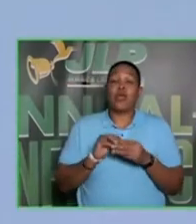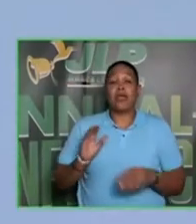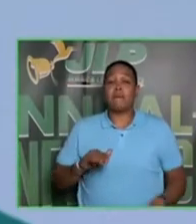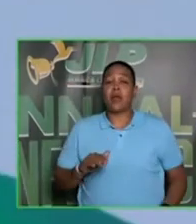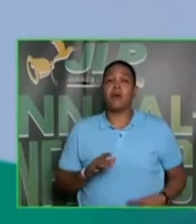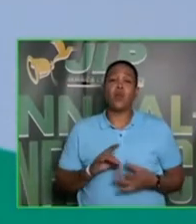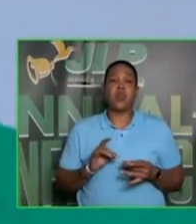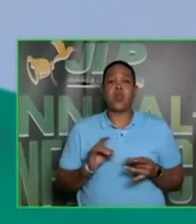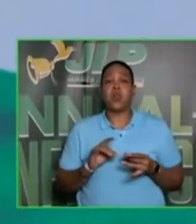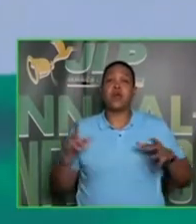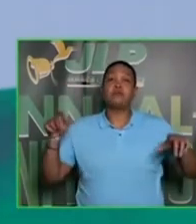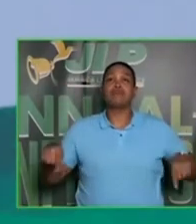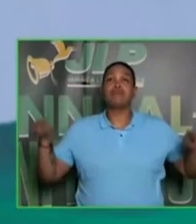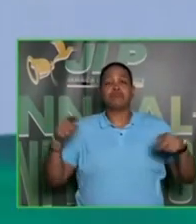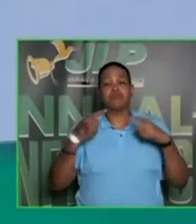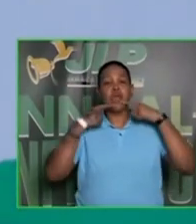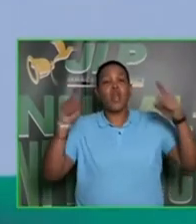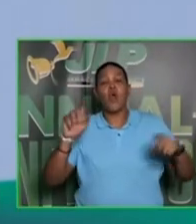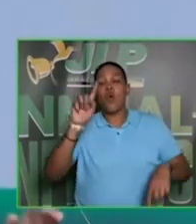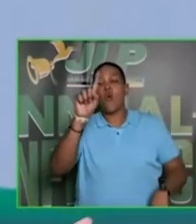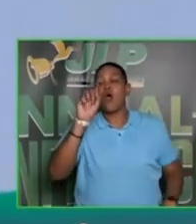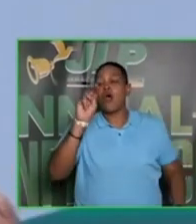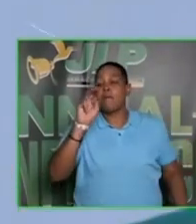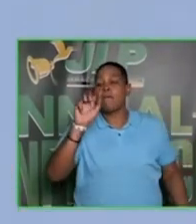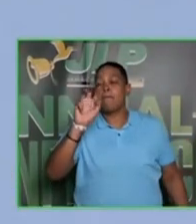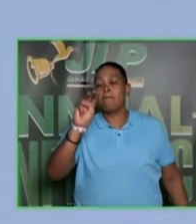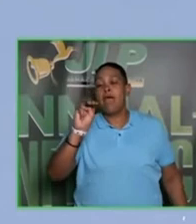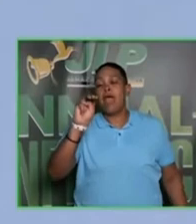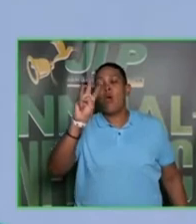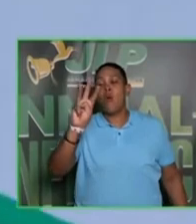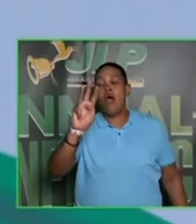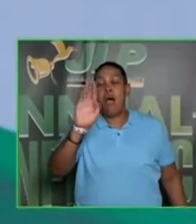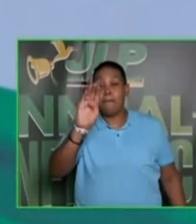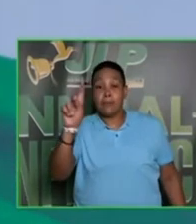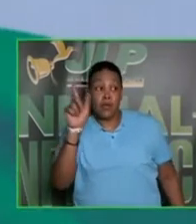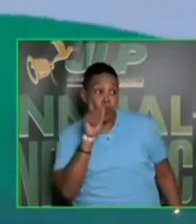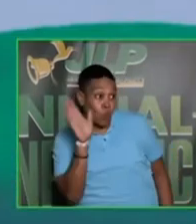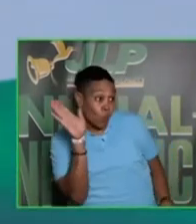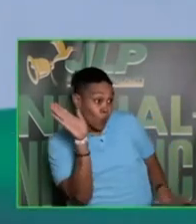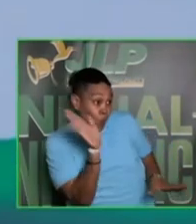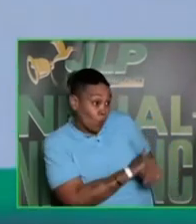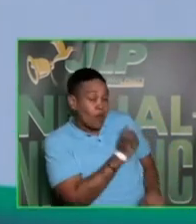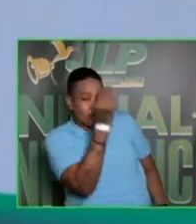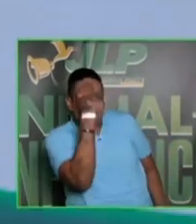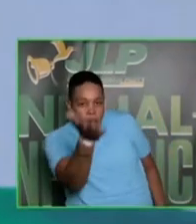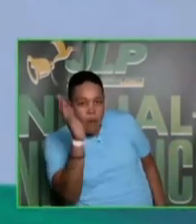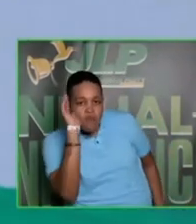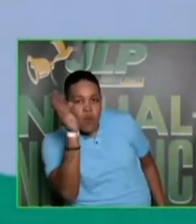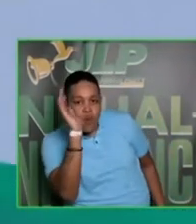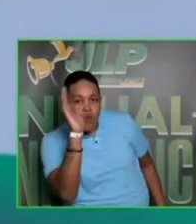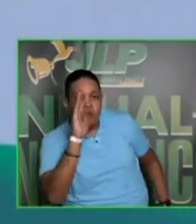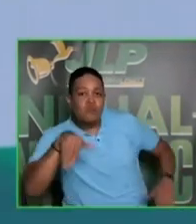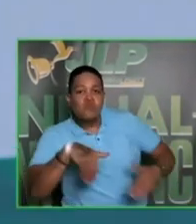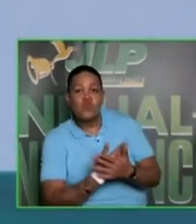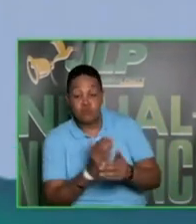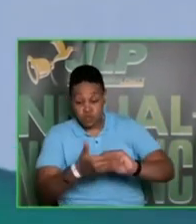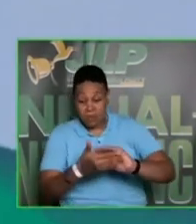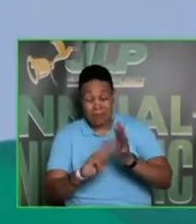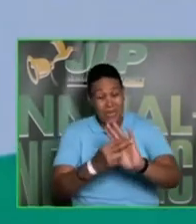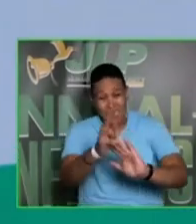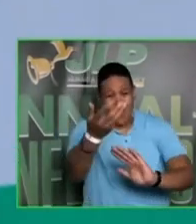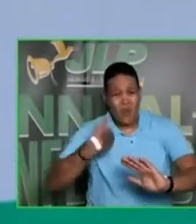winners of the 100 megawatt bid for renewables in Jamaica. In other words,